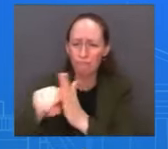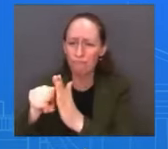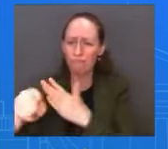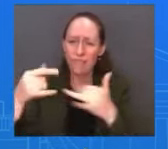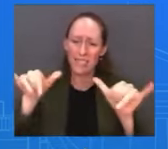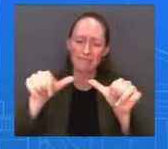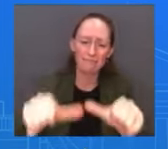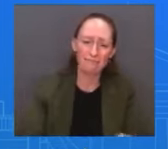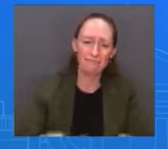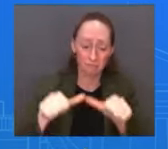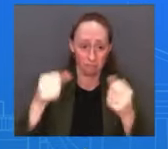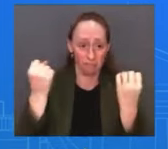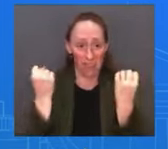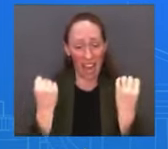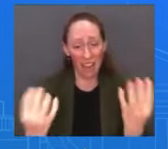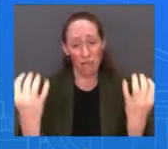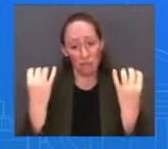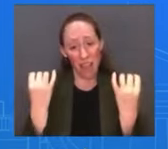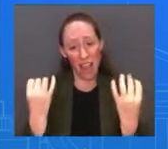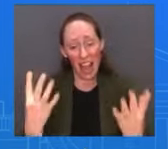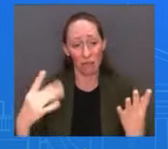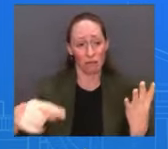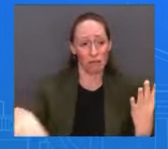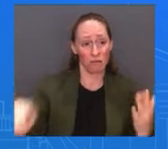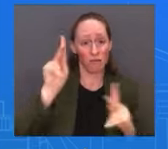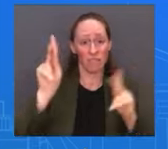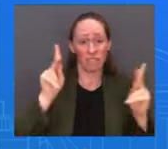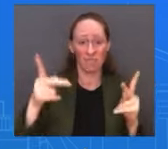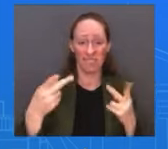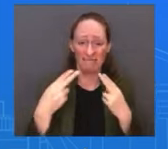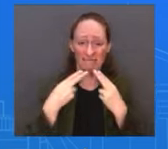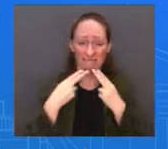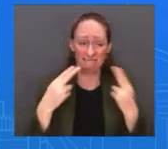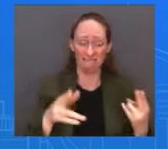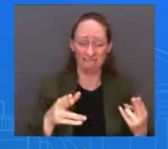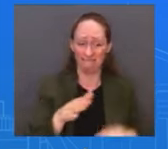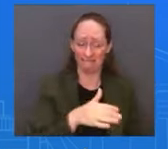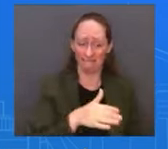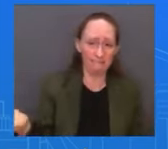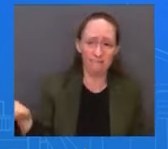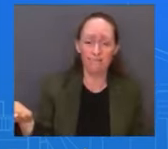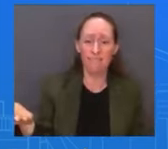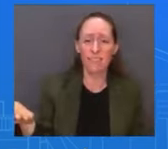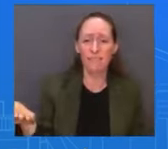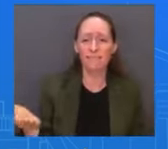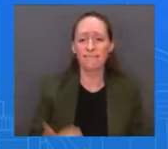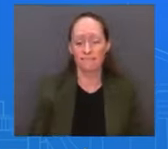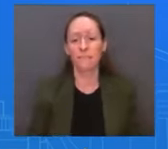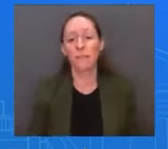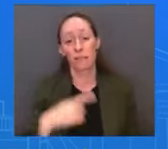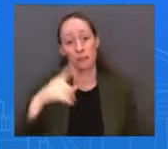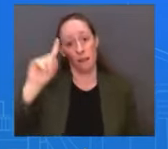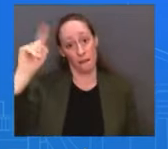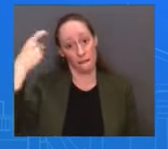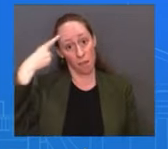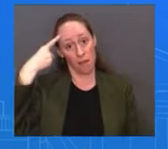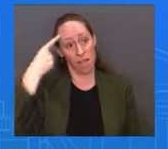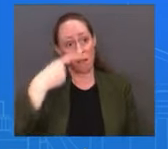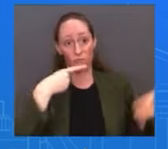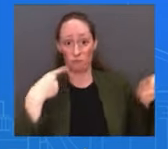civilians. The Kremlin could end this war. They can end it today, anytime, by withdrawing its forces from Ukraine